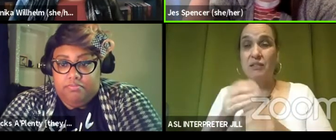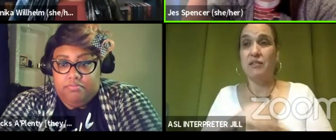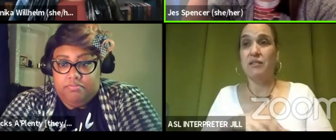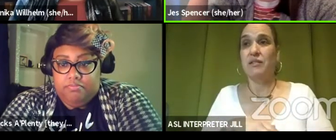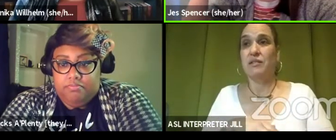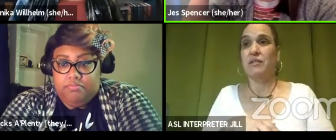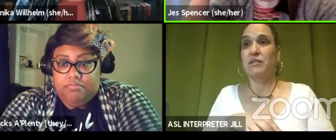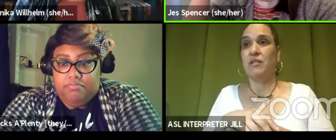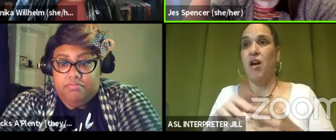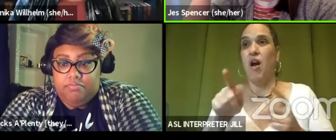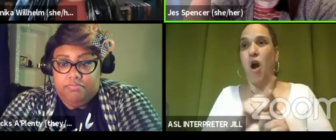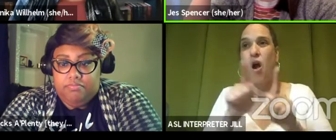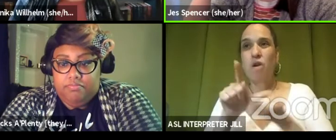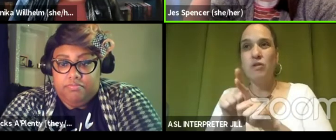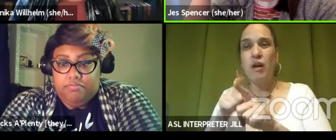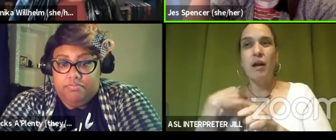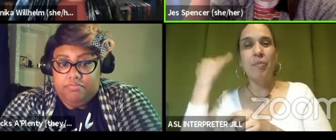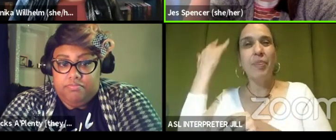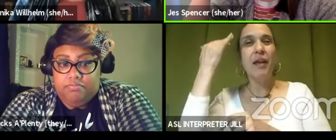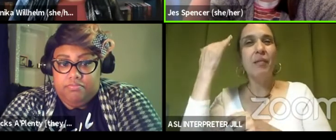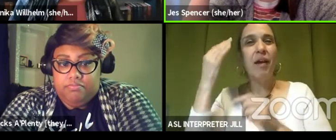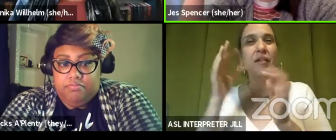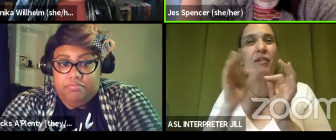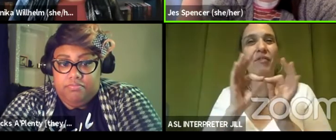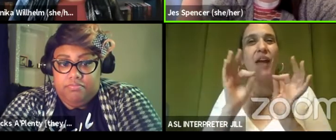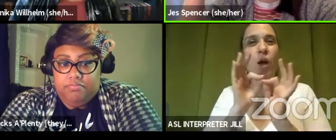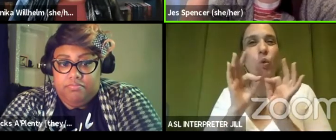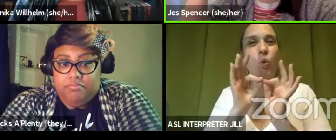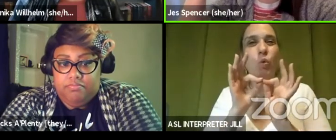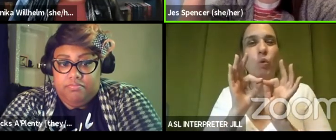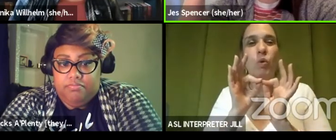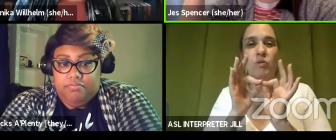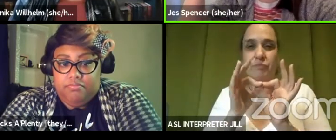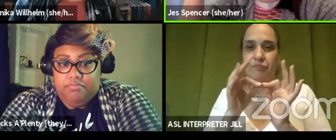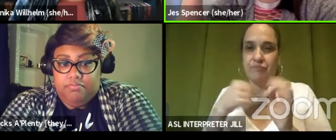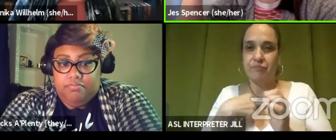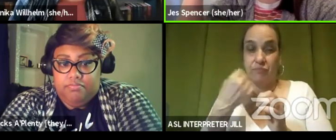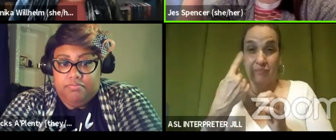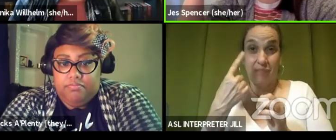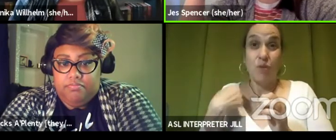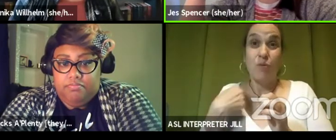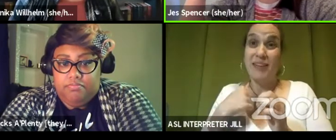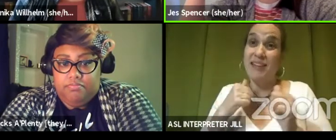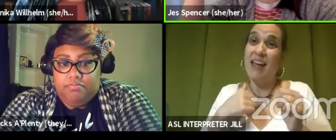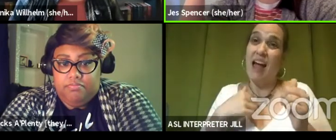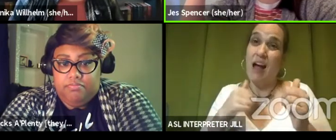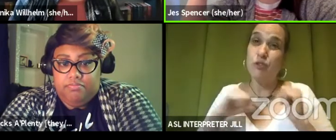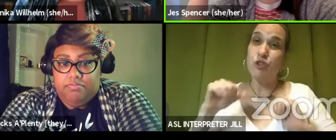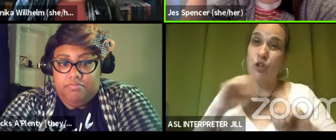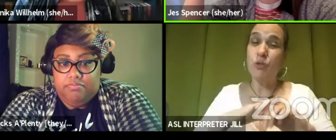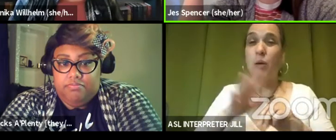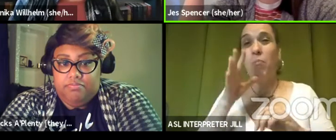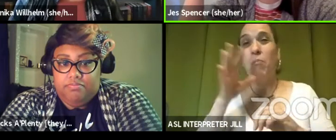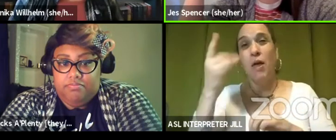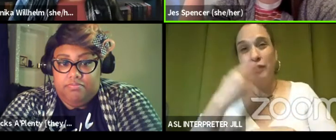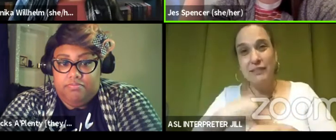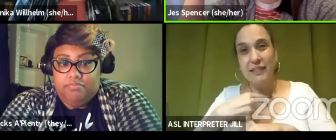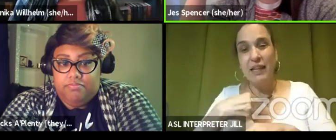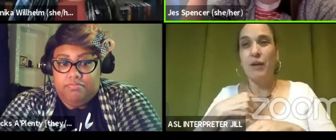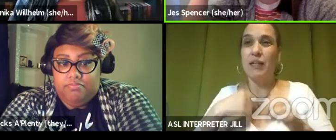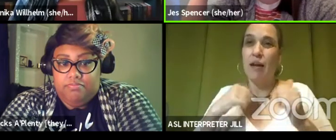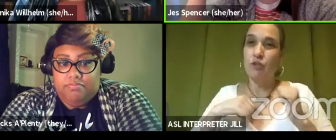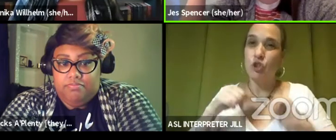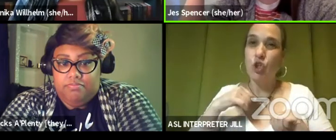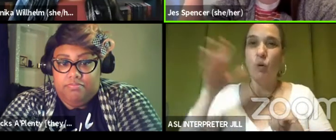like value. I think I get that there has to be shows on Mother's Day and Father's Day. I get that it's a